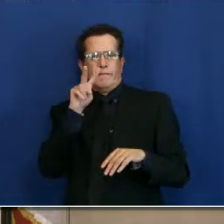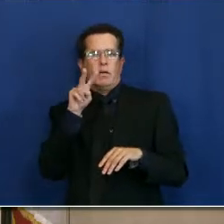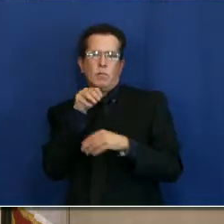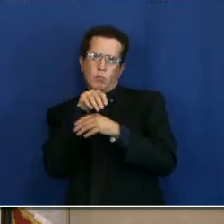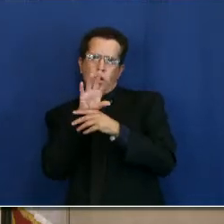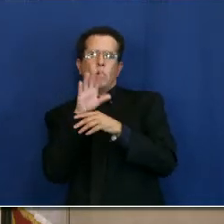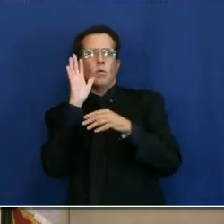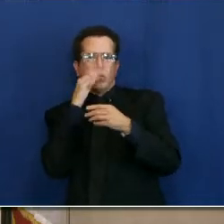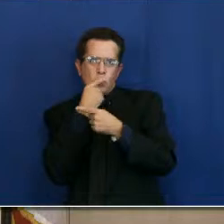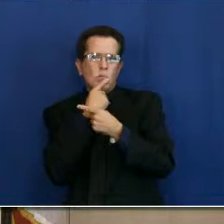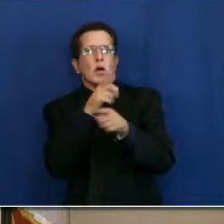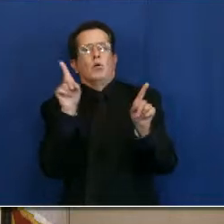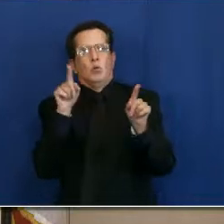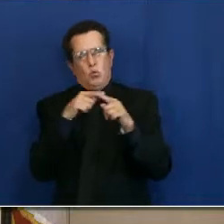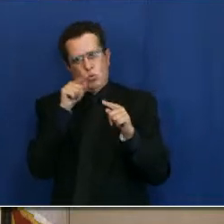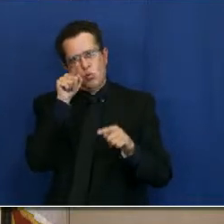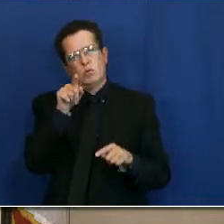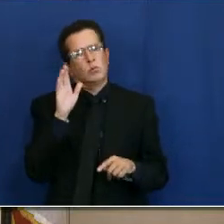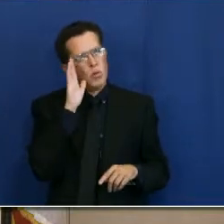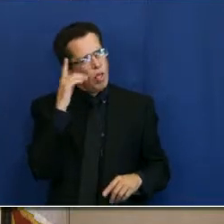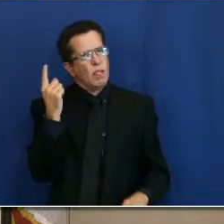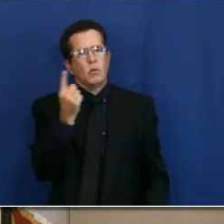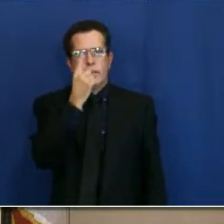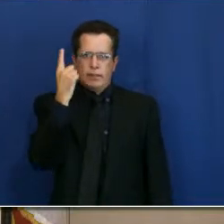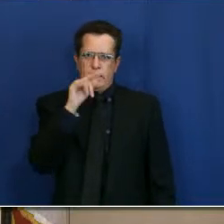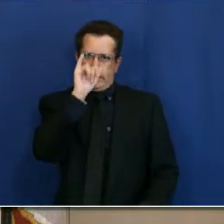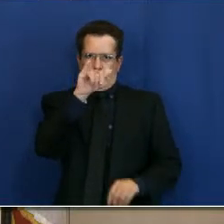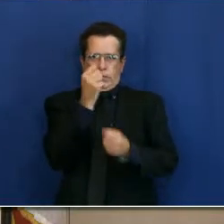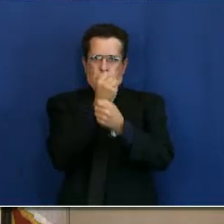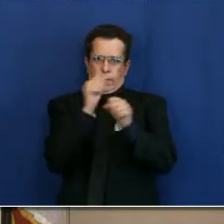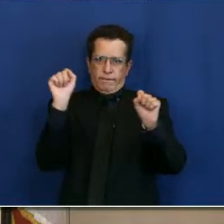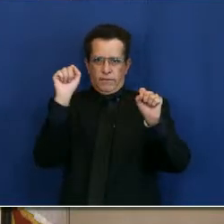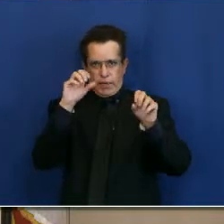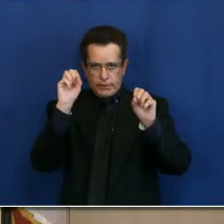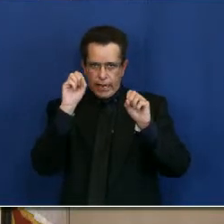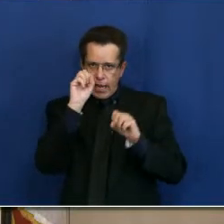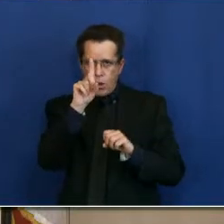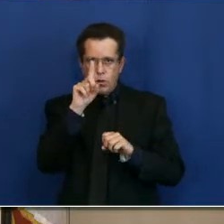Excuse me. So